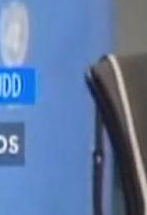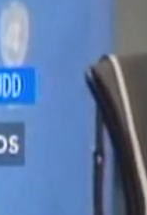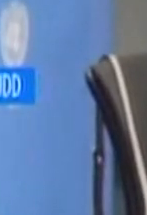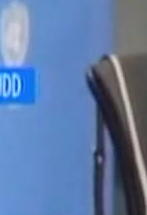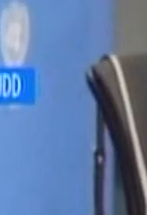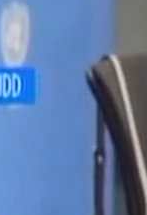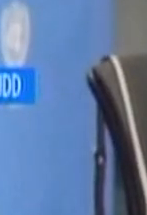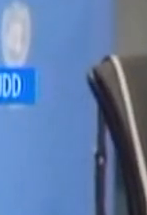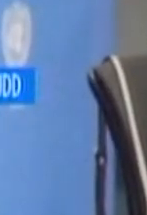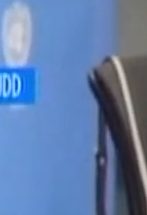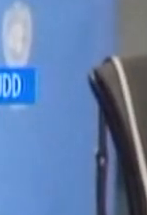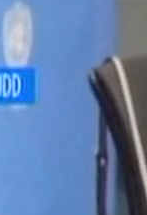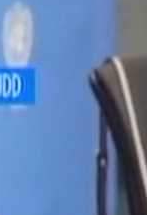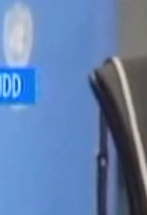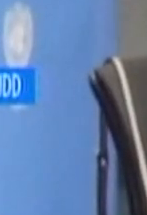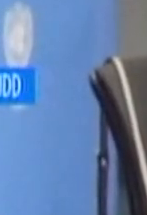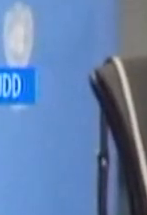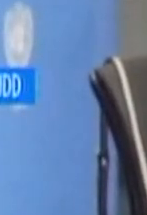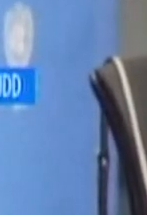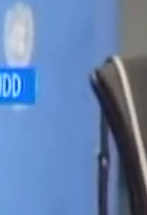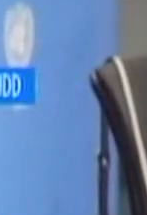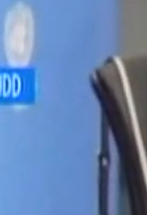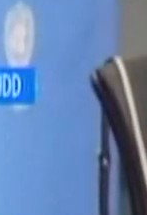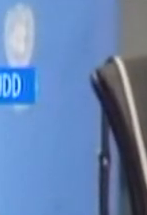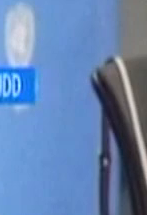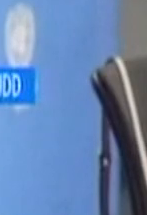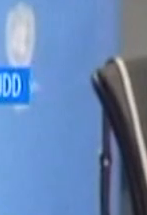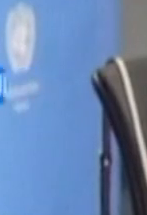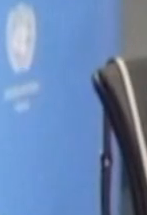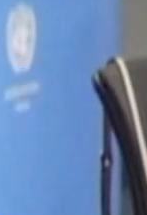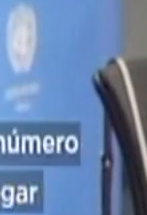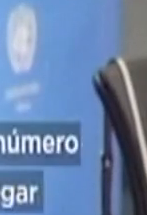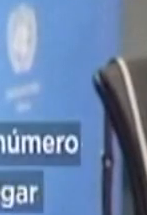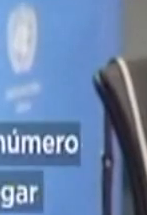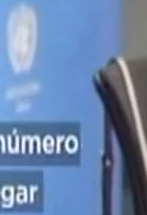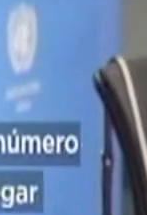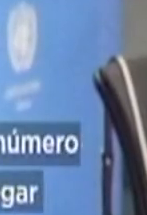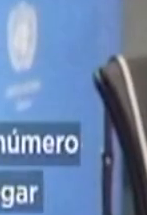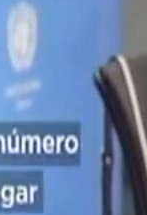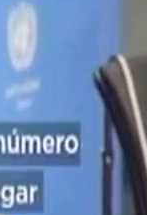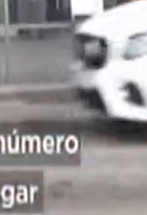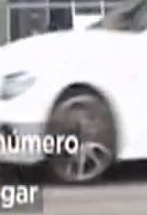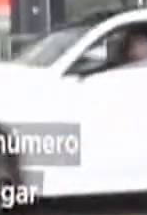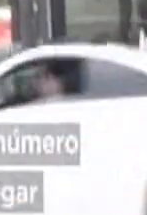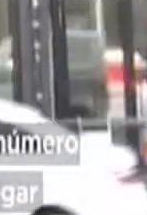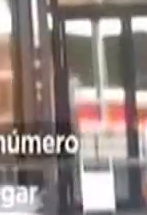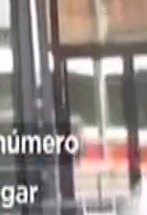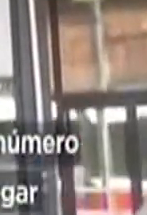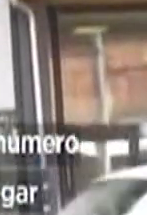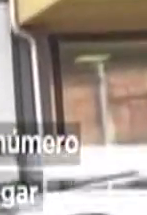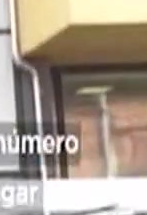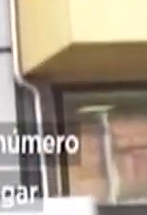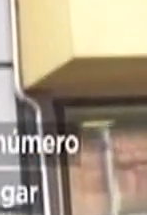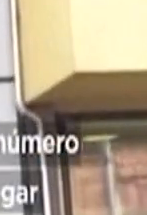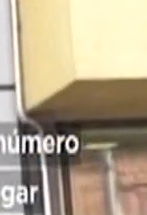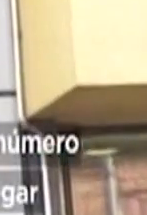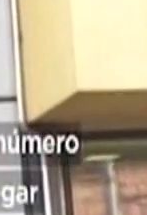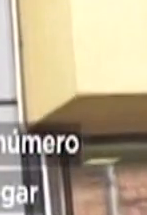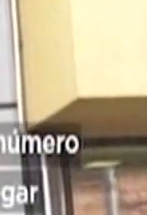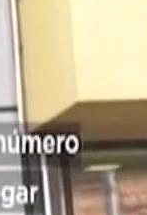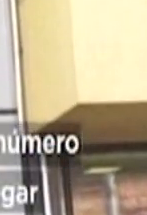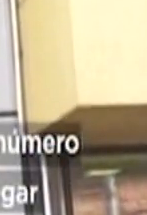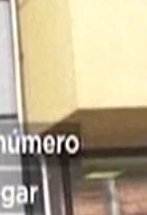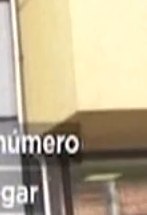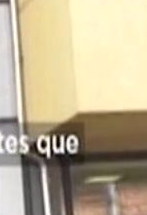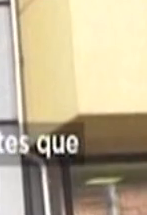in order to reach the drug users with the services. And so this innovation now proved to be